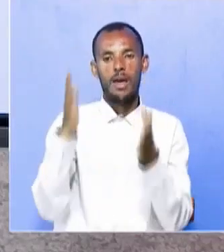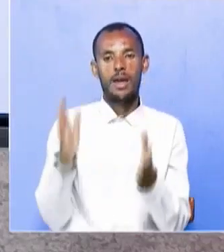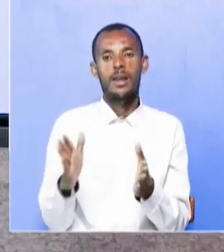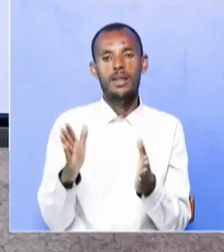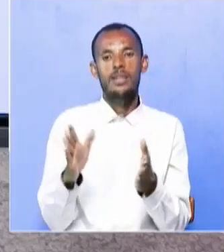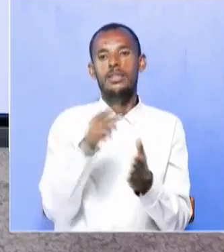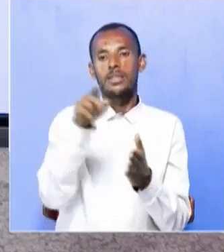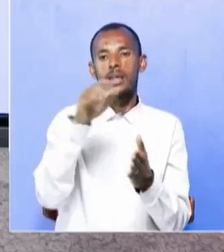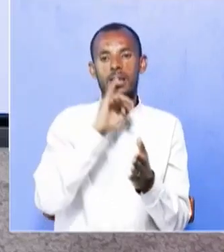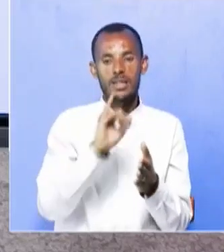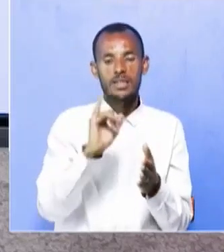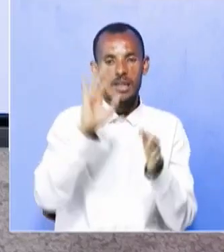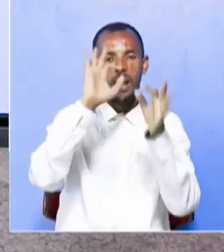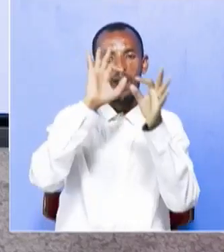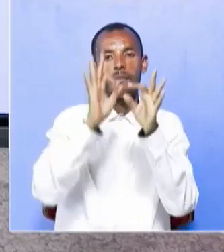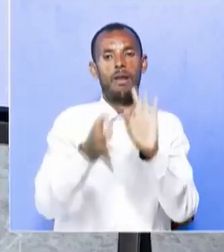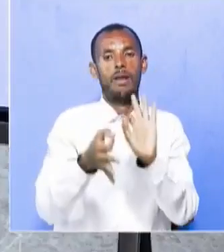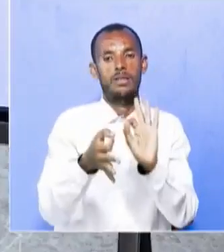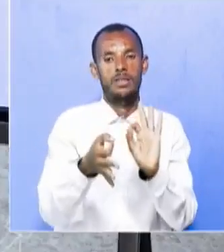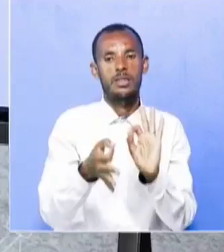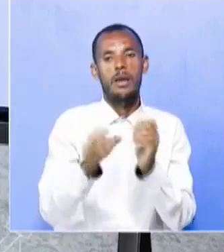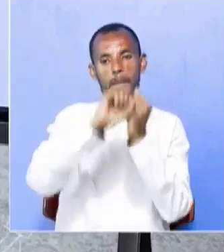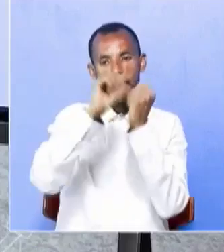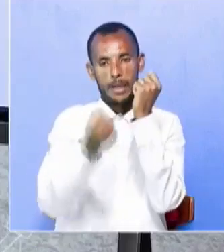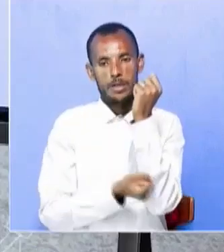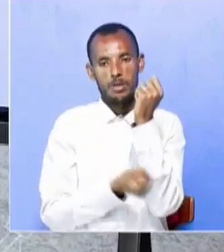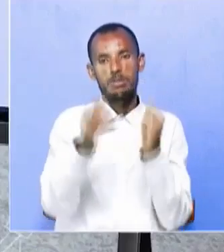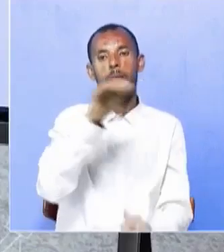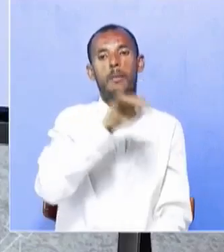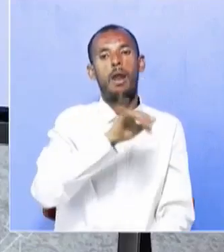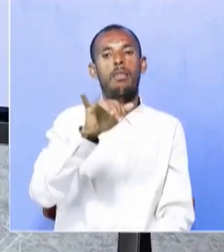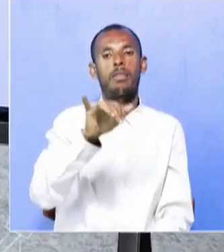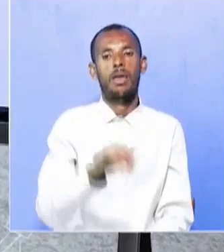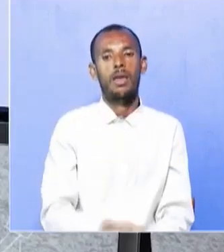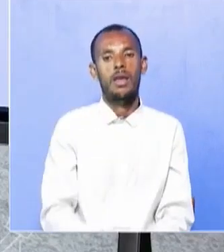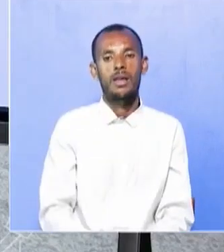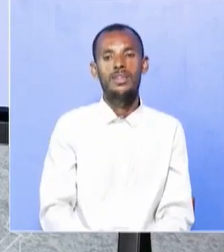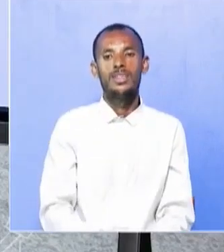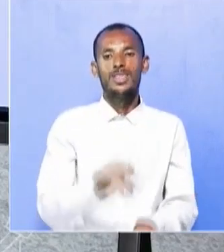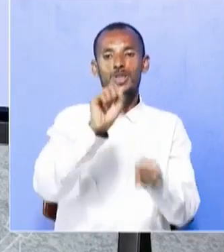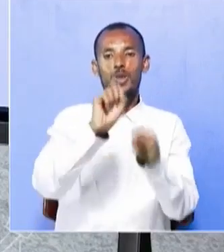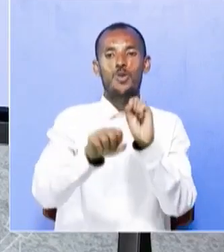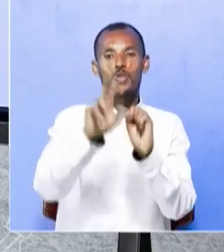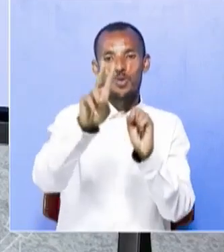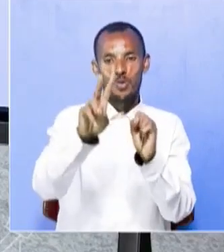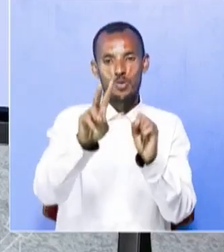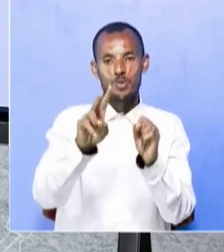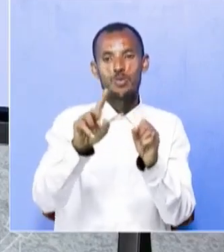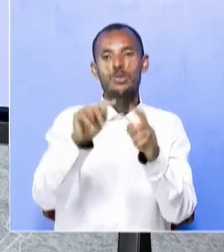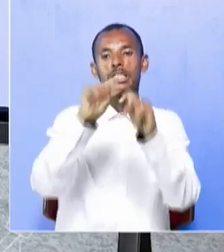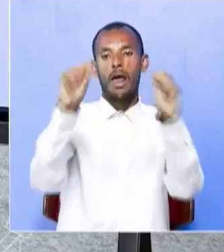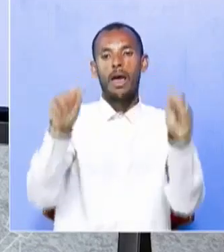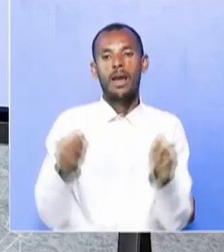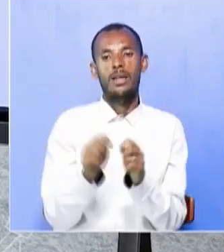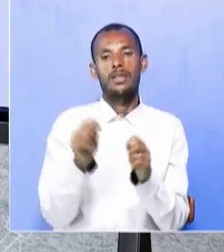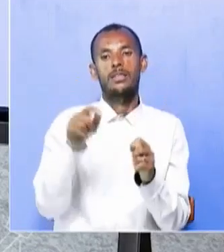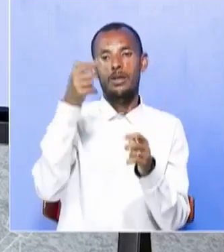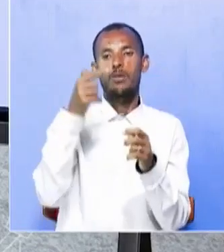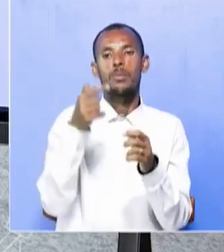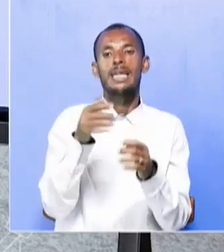there is a definition regarding similarities, right? So two triangles are said to be